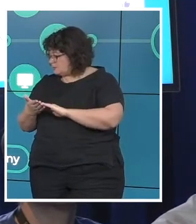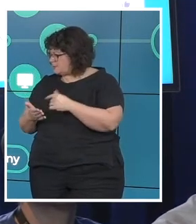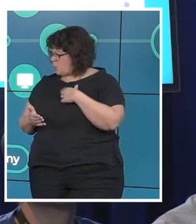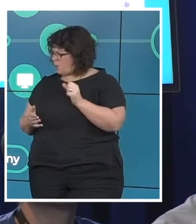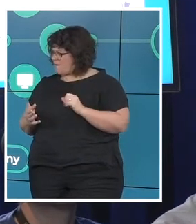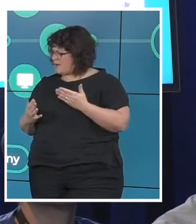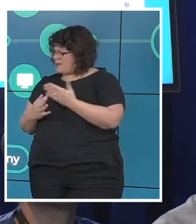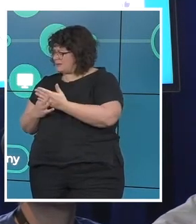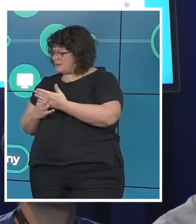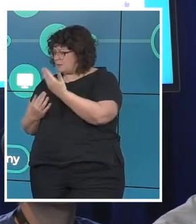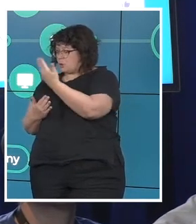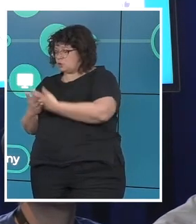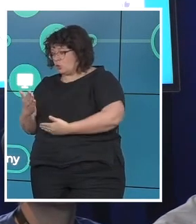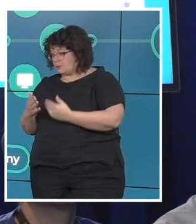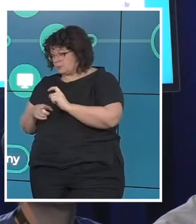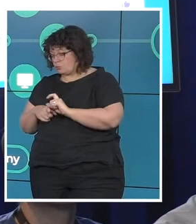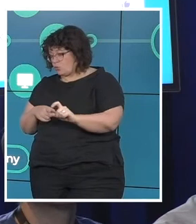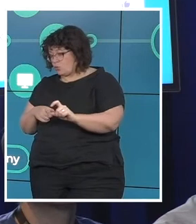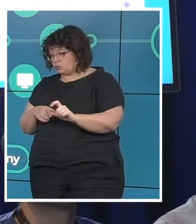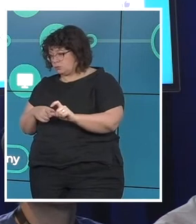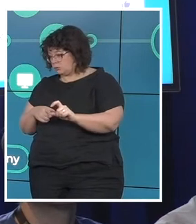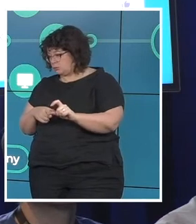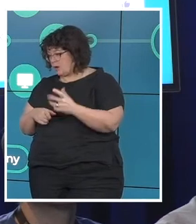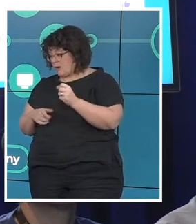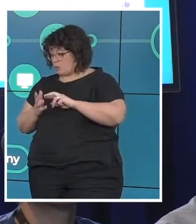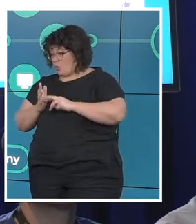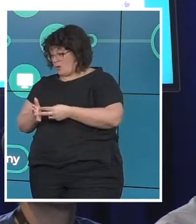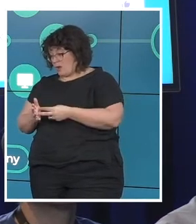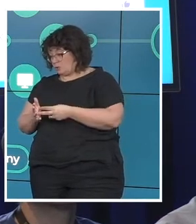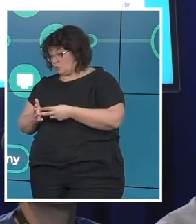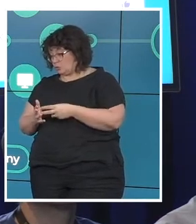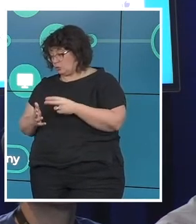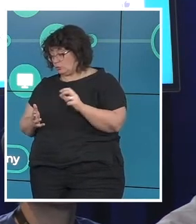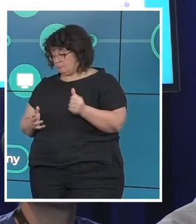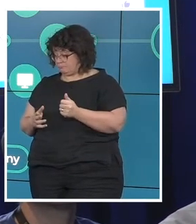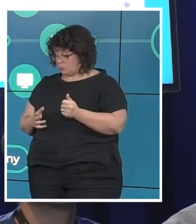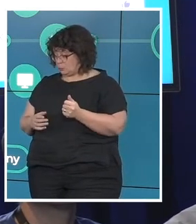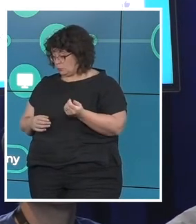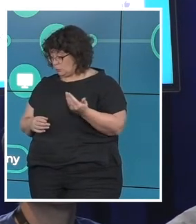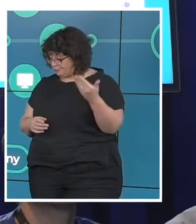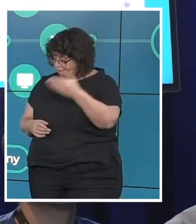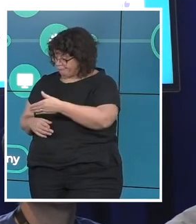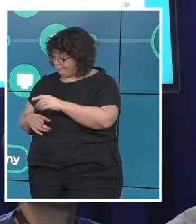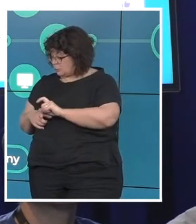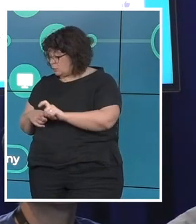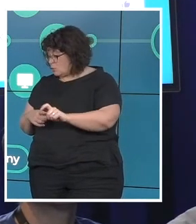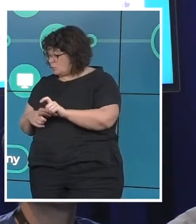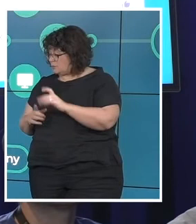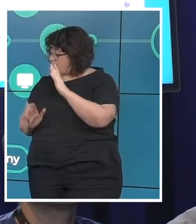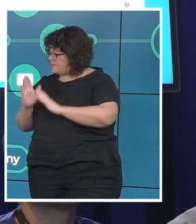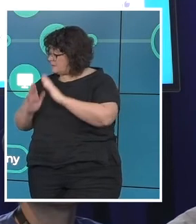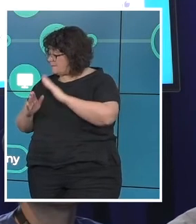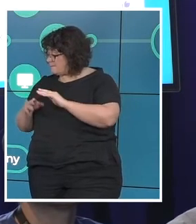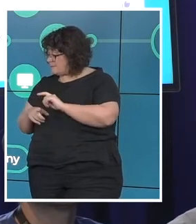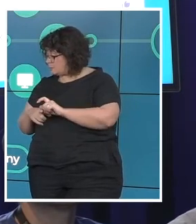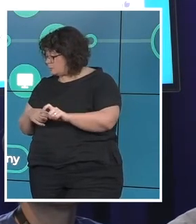was a face-to-face course, which was quite difficult to maintain and do. We've turned it into an e-learning course, and that's had a really good take-up. So